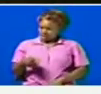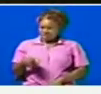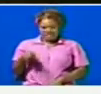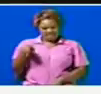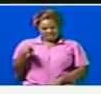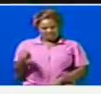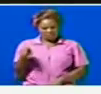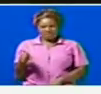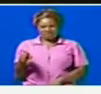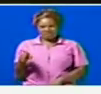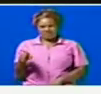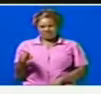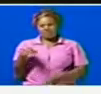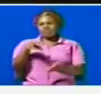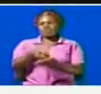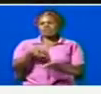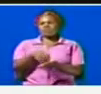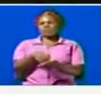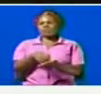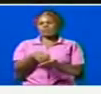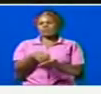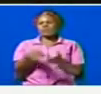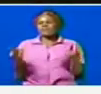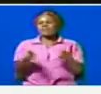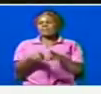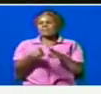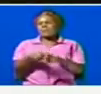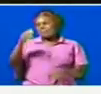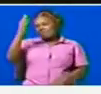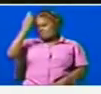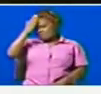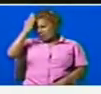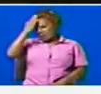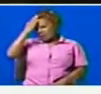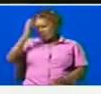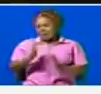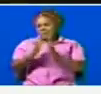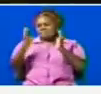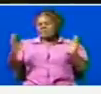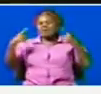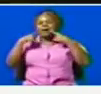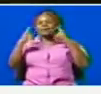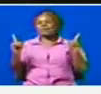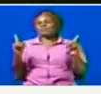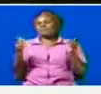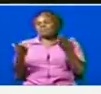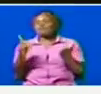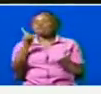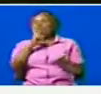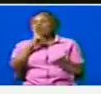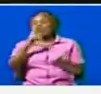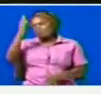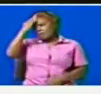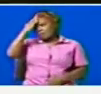has always been the case. So even as Monday they await that big announcement, probably between tomorrow and